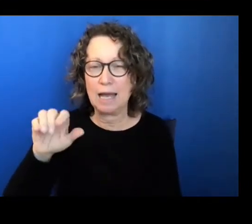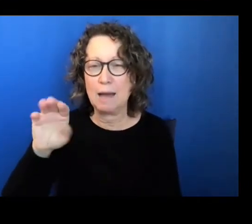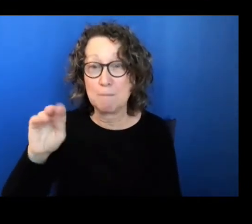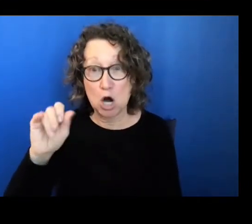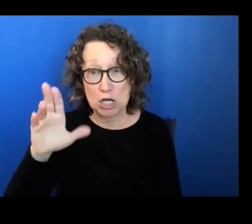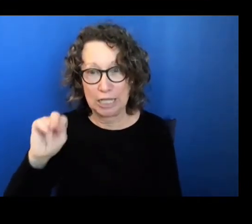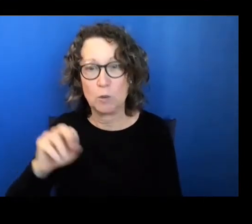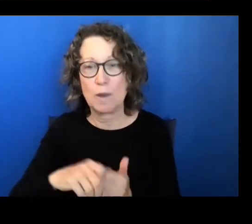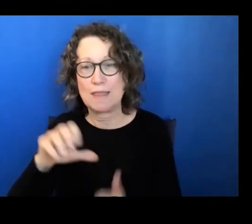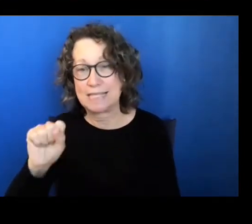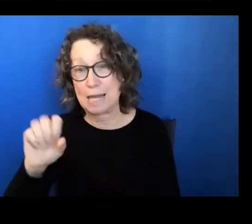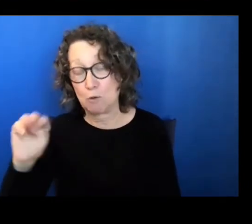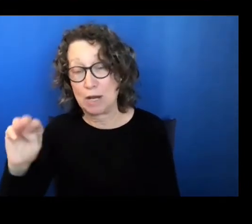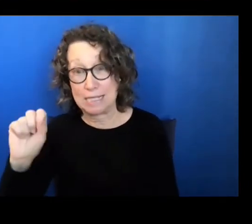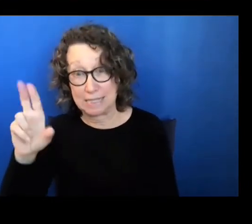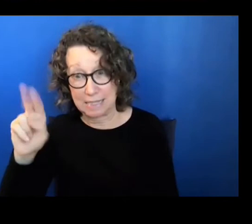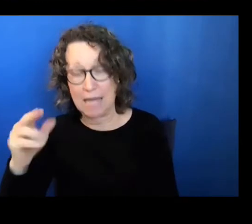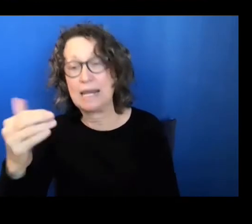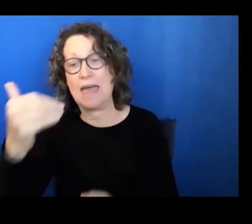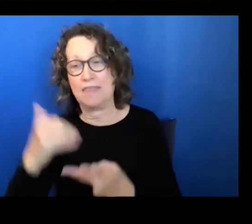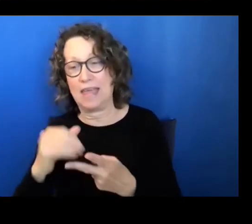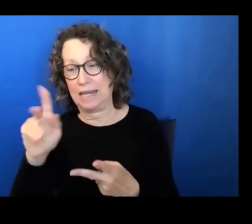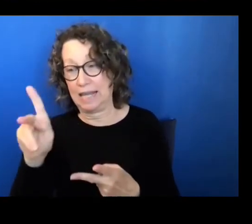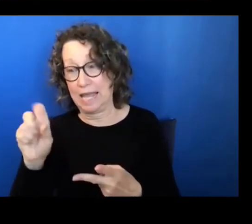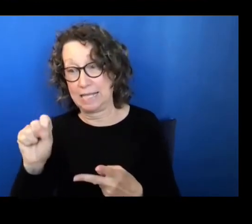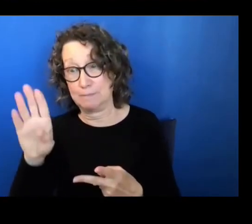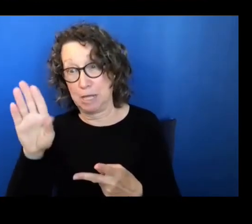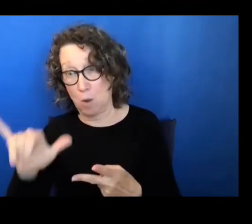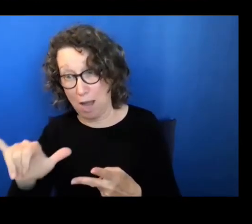and then who will be followed by KSBY.